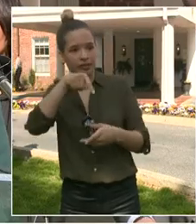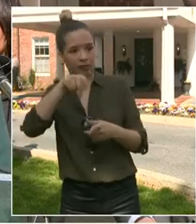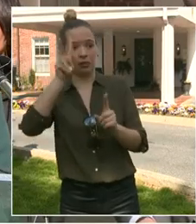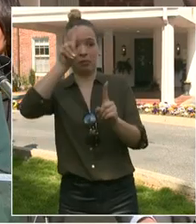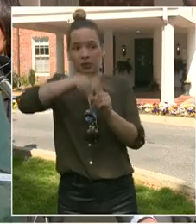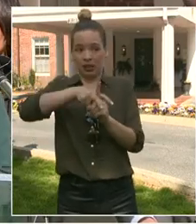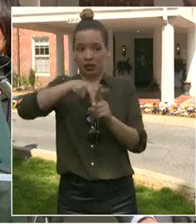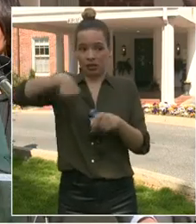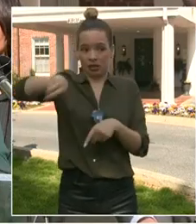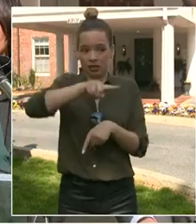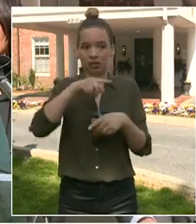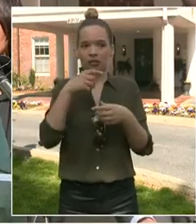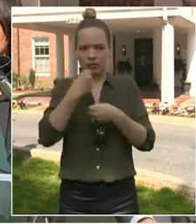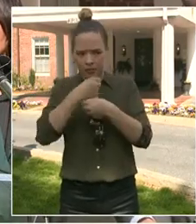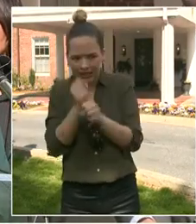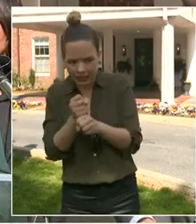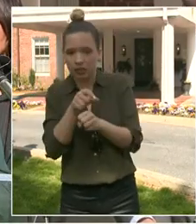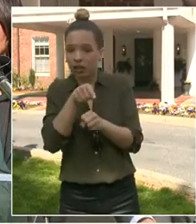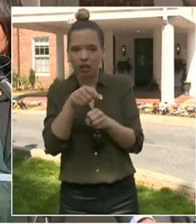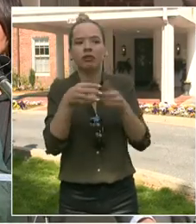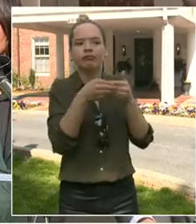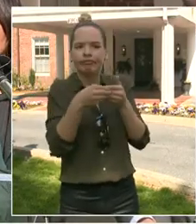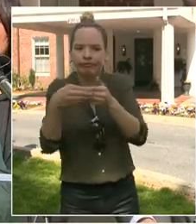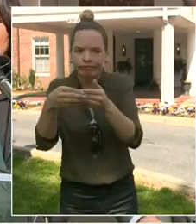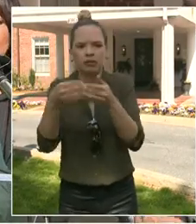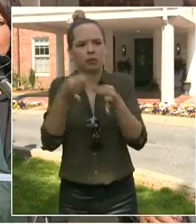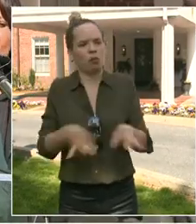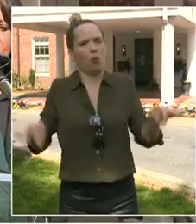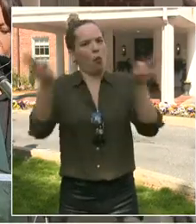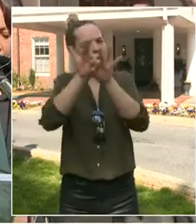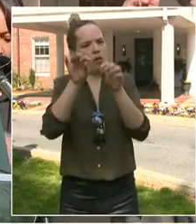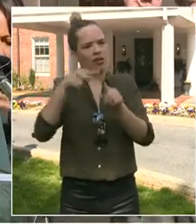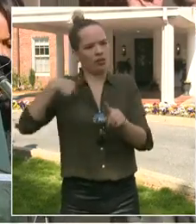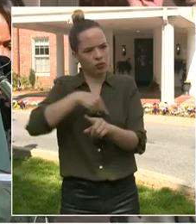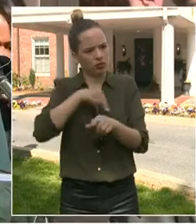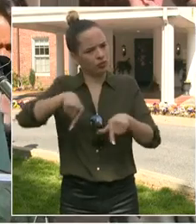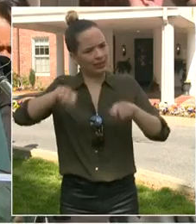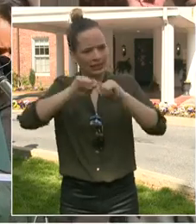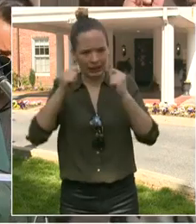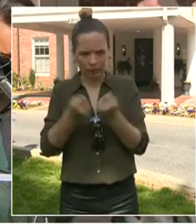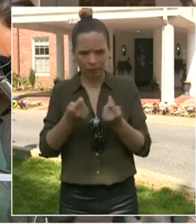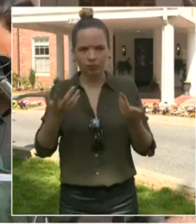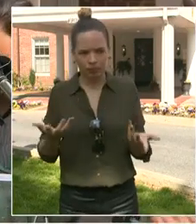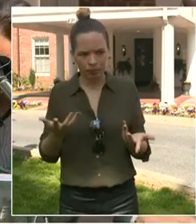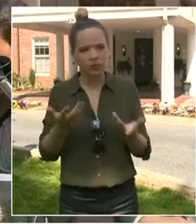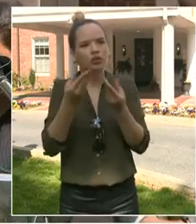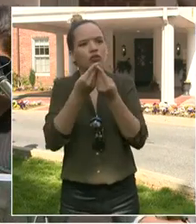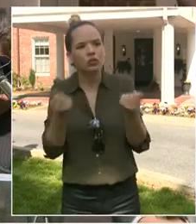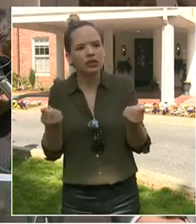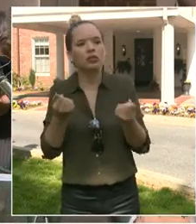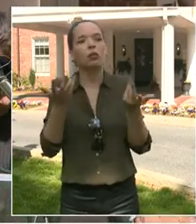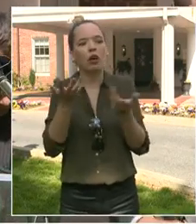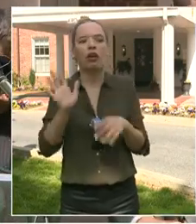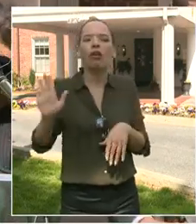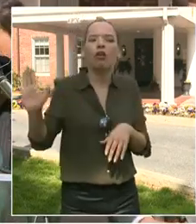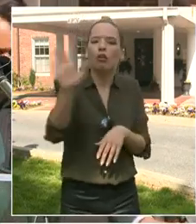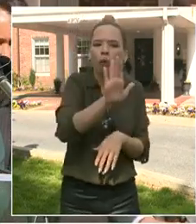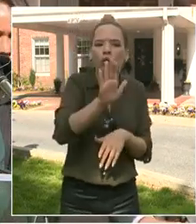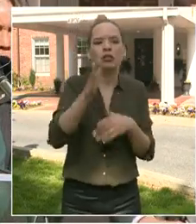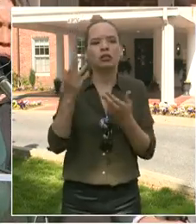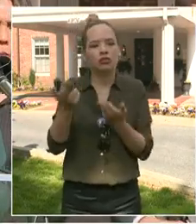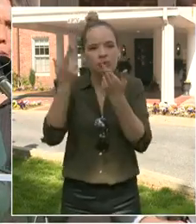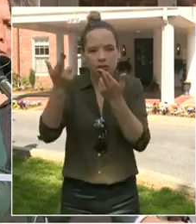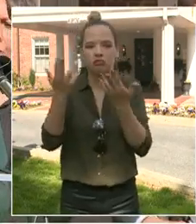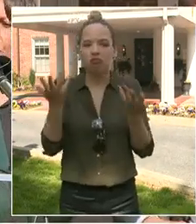that was led by key members of my team, have done a few things with their recommendations. For example,